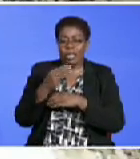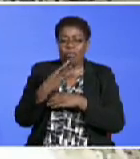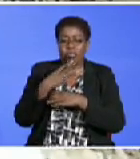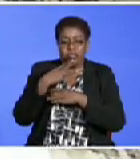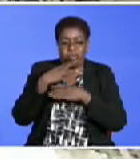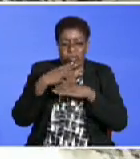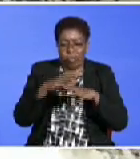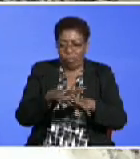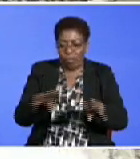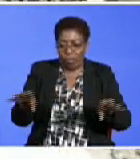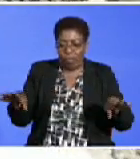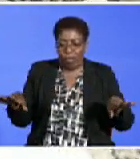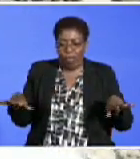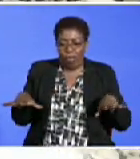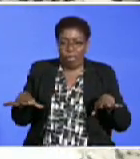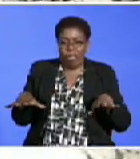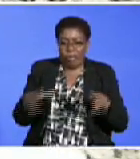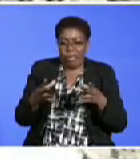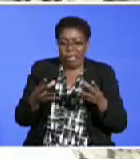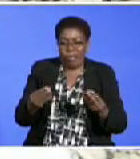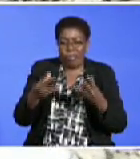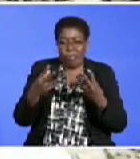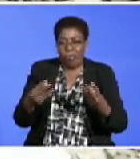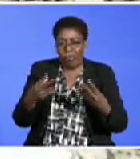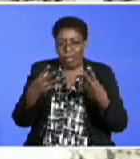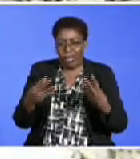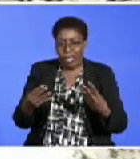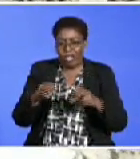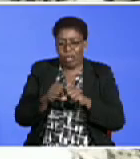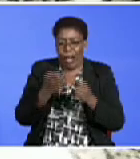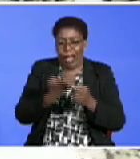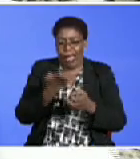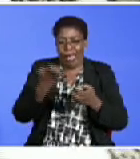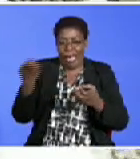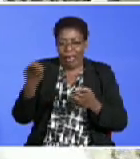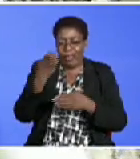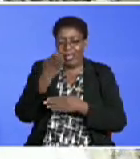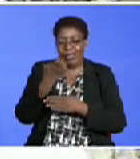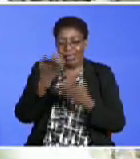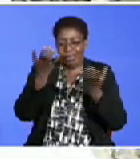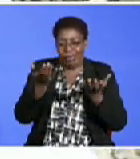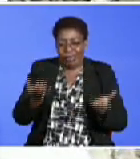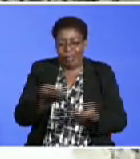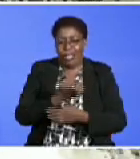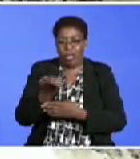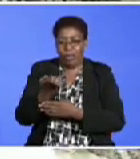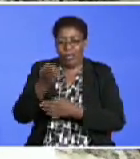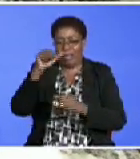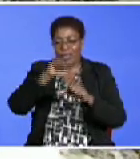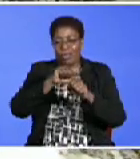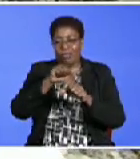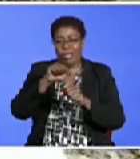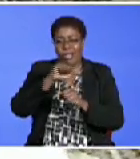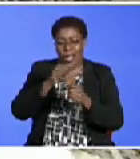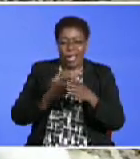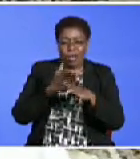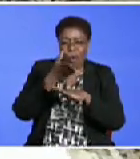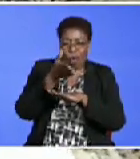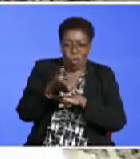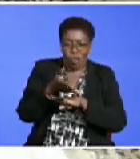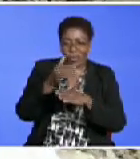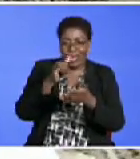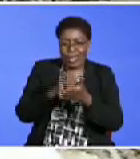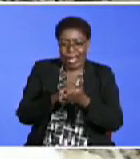and whenever it rains it becomes mucky. So with our heavy equipment having the weight that they does and driving over it, they tend to